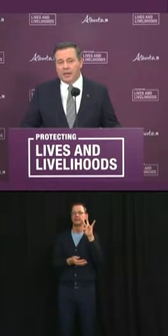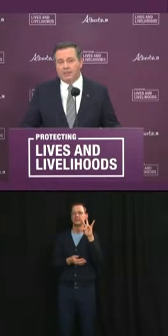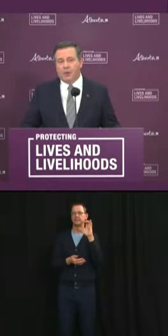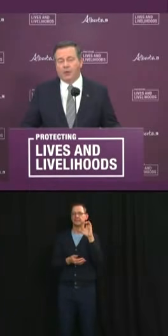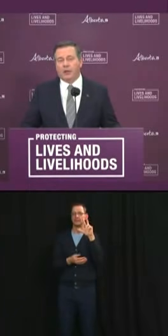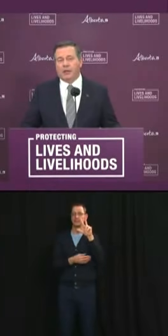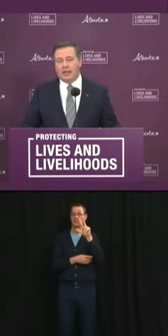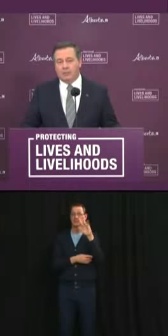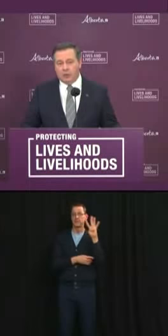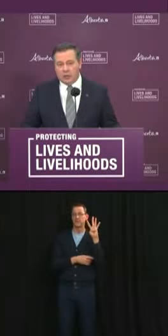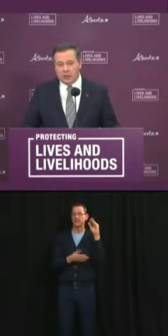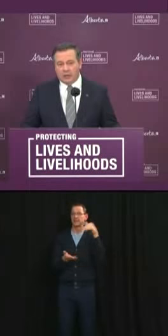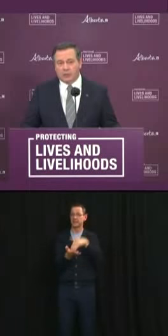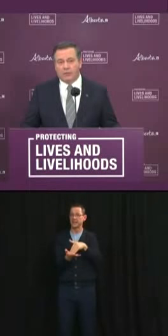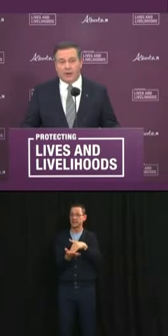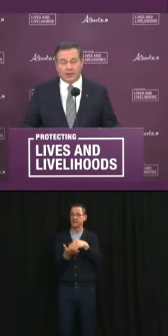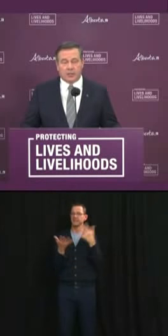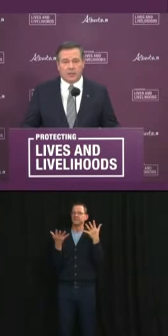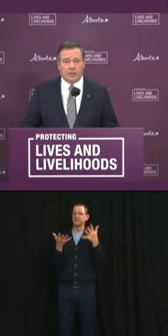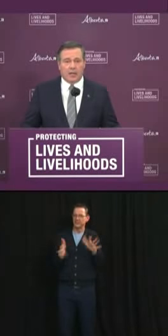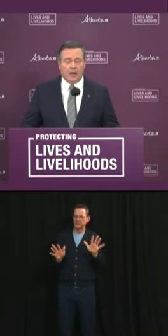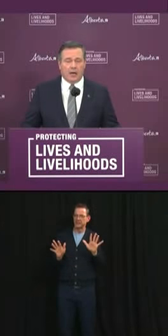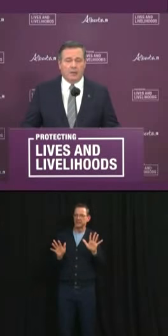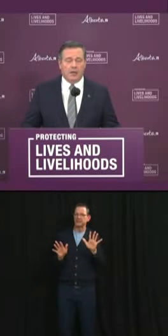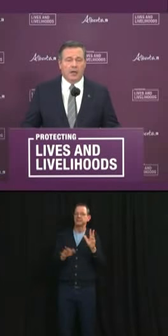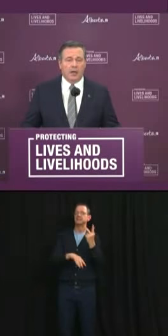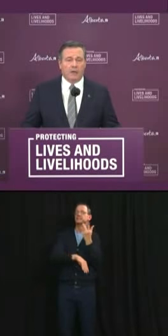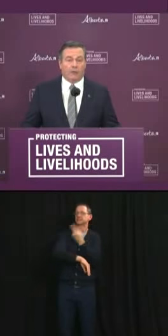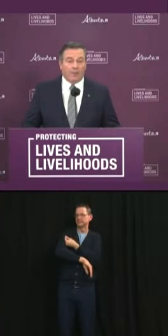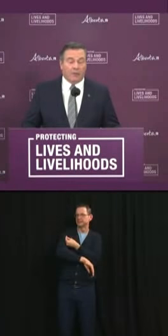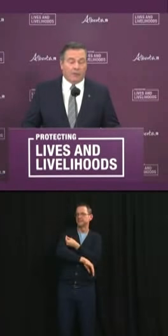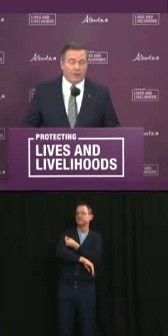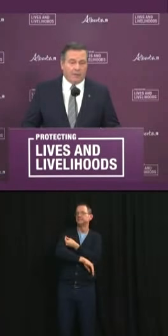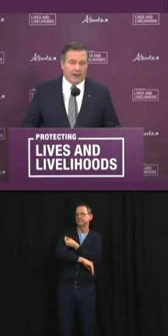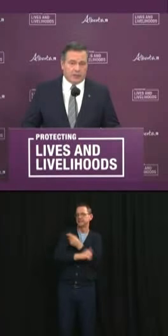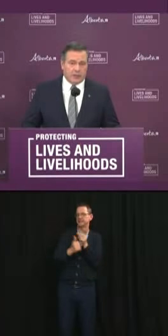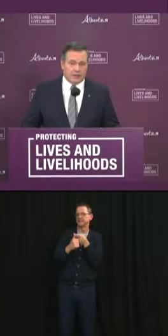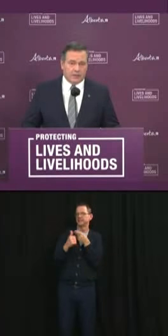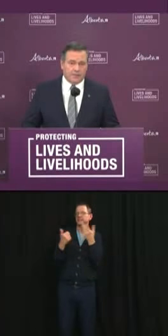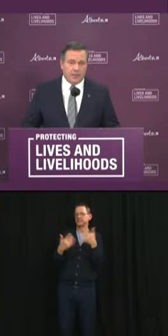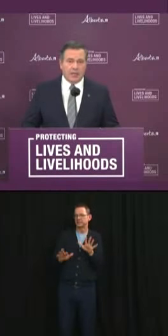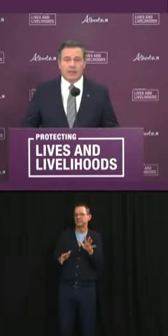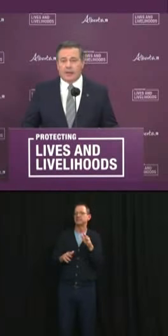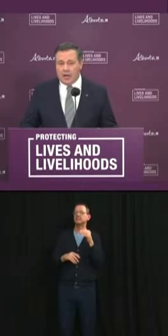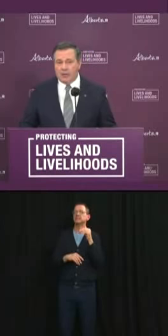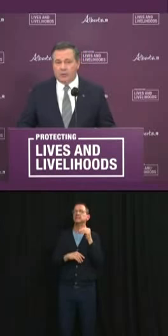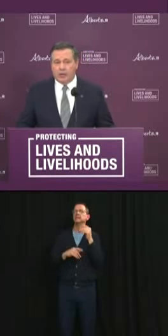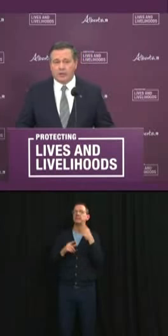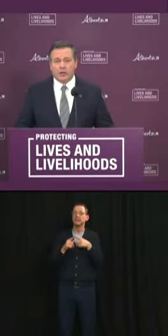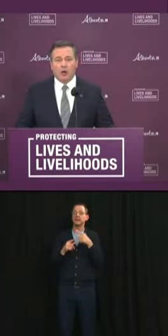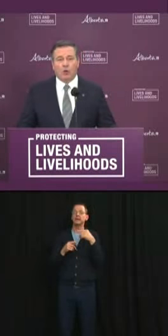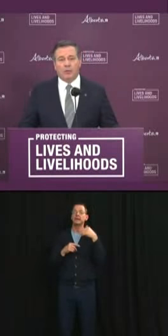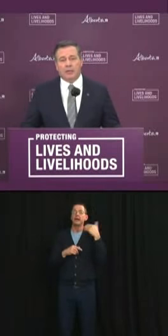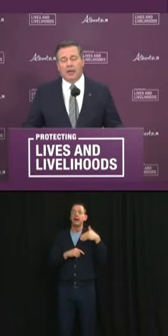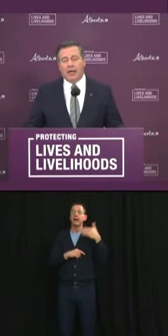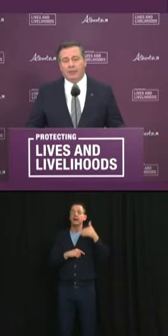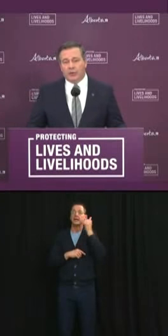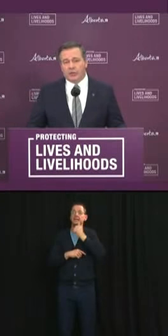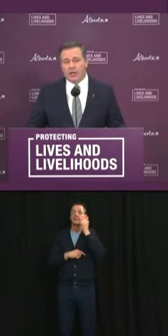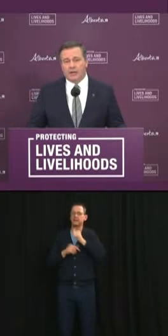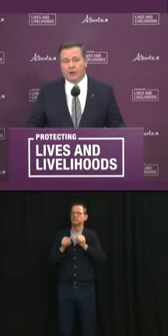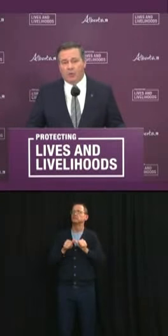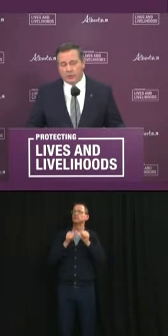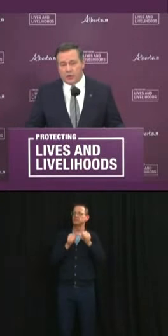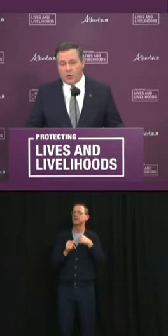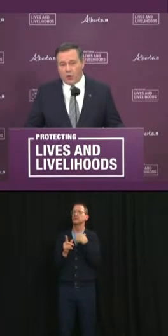and more people gain immunity through infection from the vaccines. In the coming weeks, we'll be able